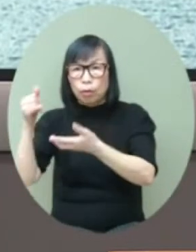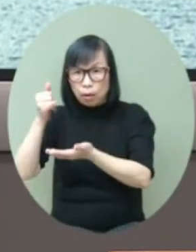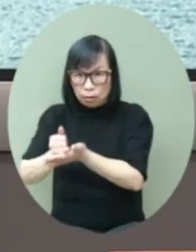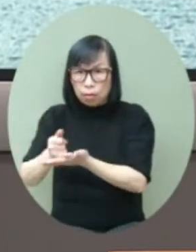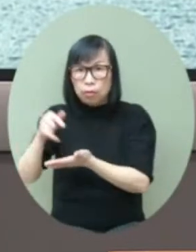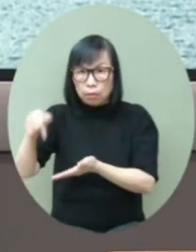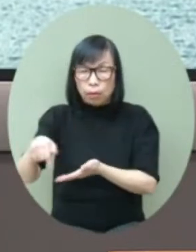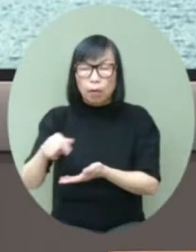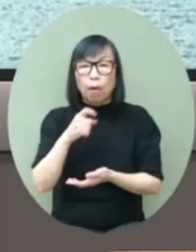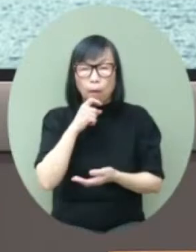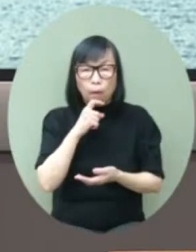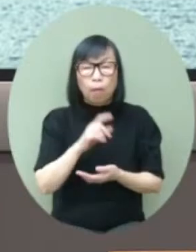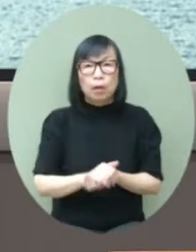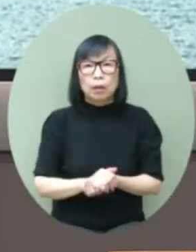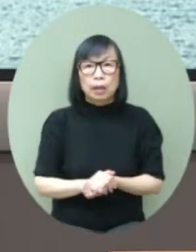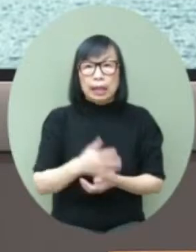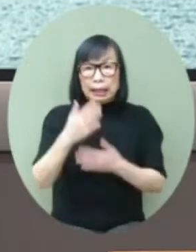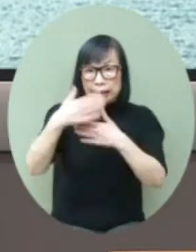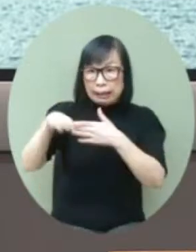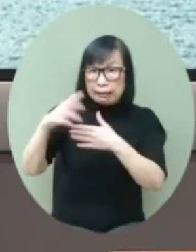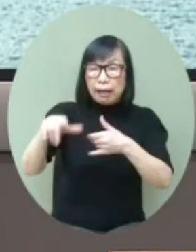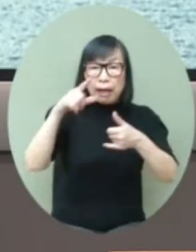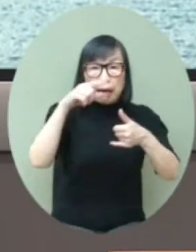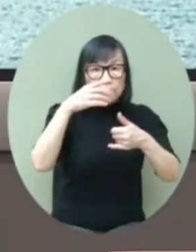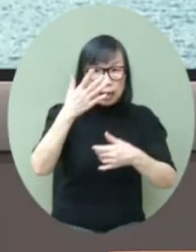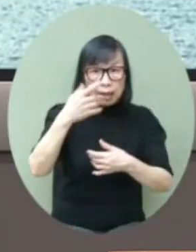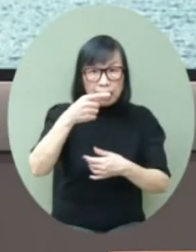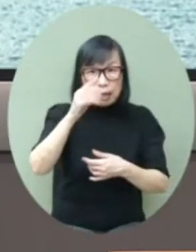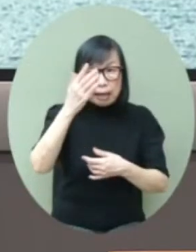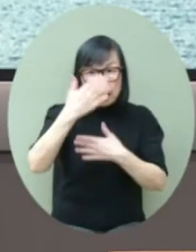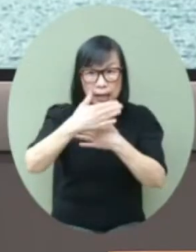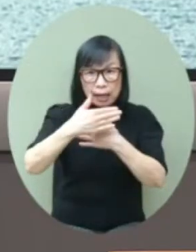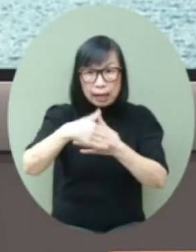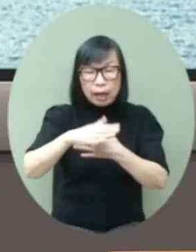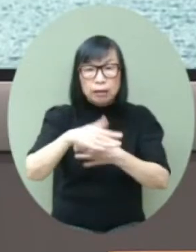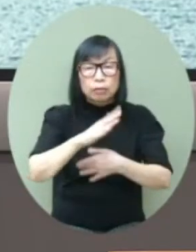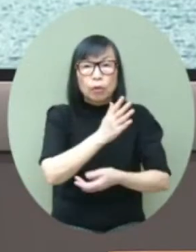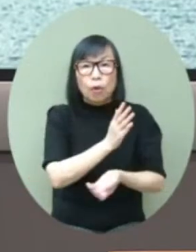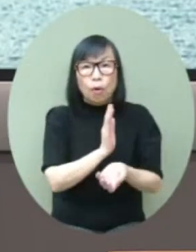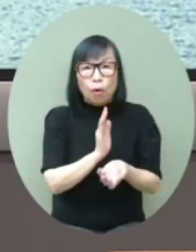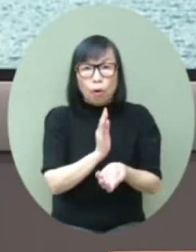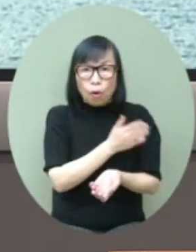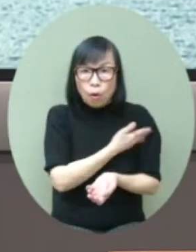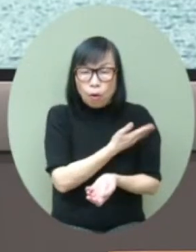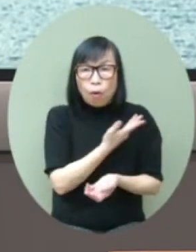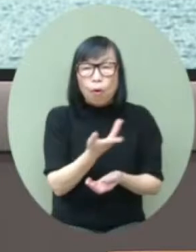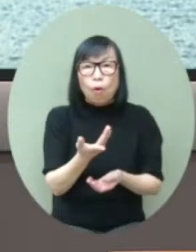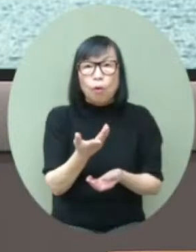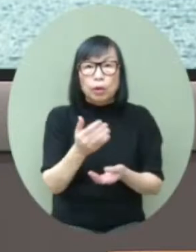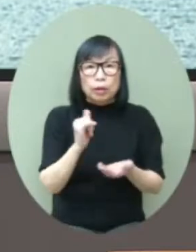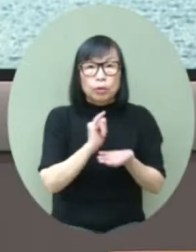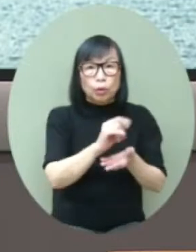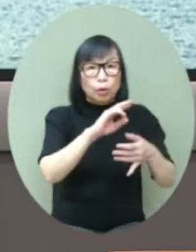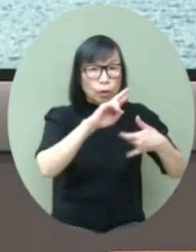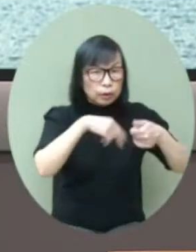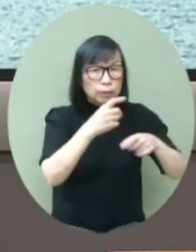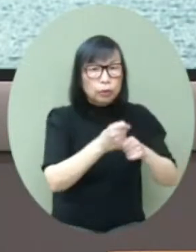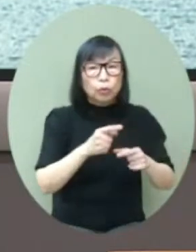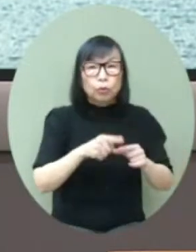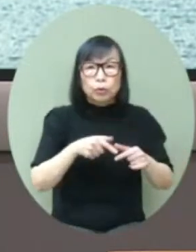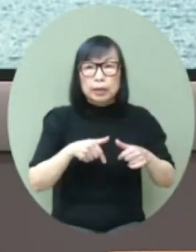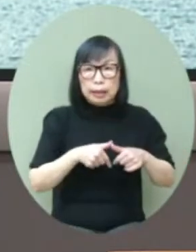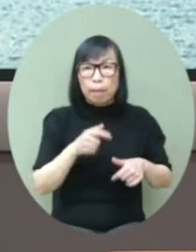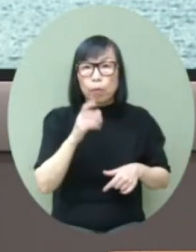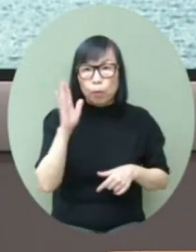on the 31st of December, and the other Indonesian domestic helpers there will also be sent